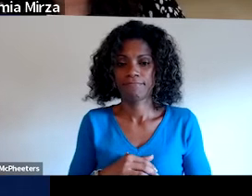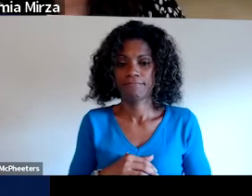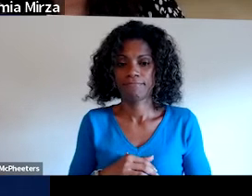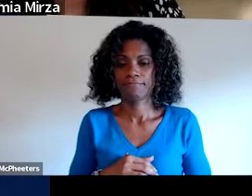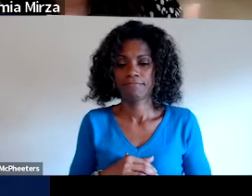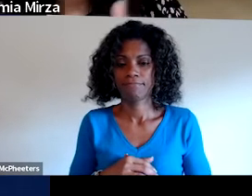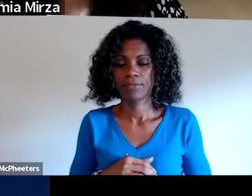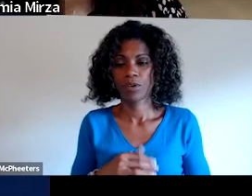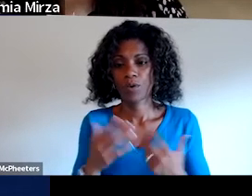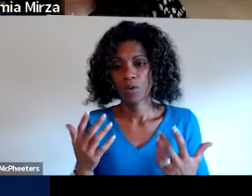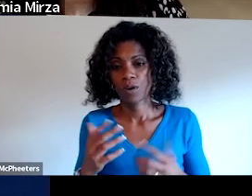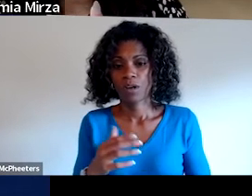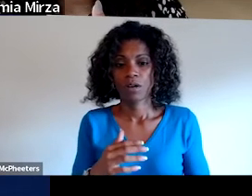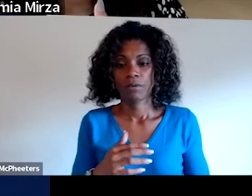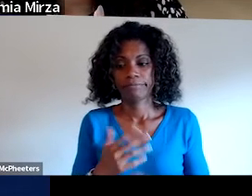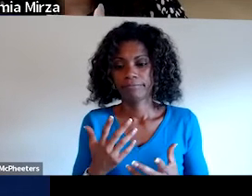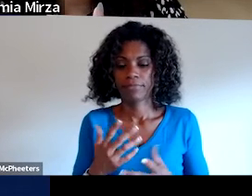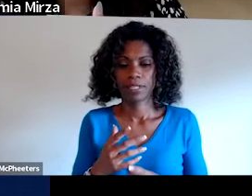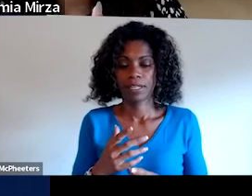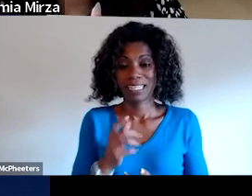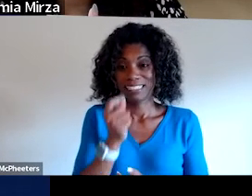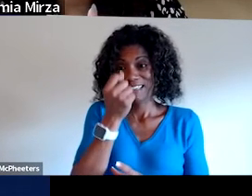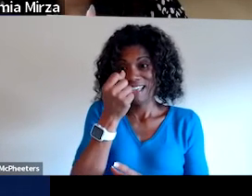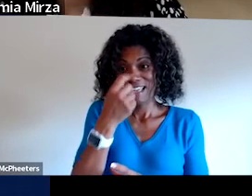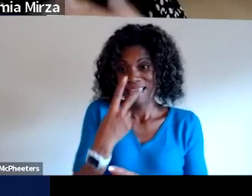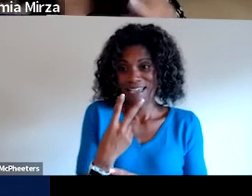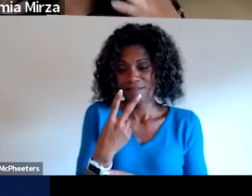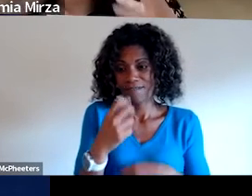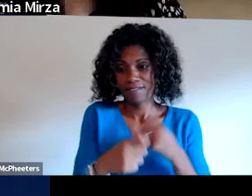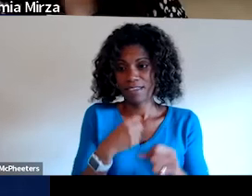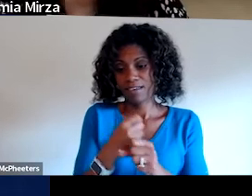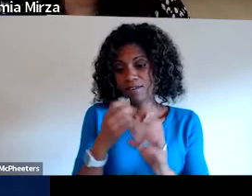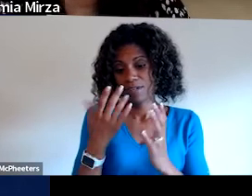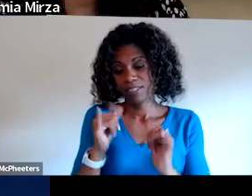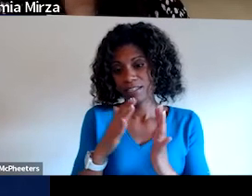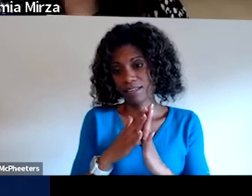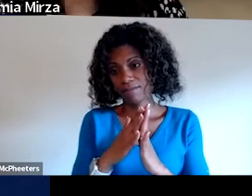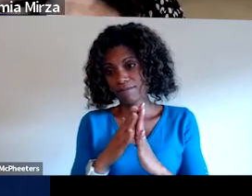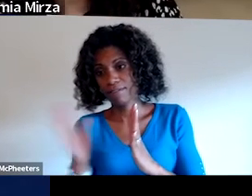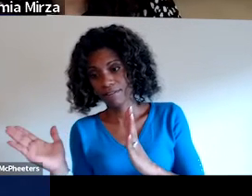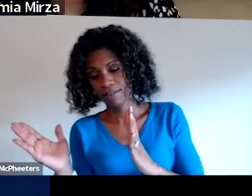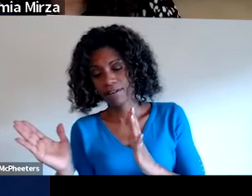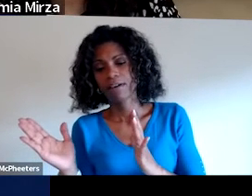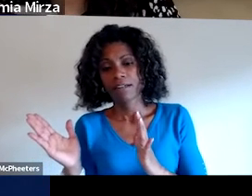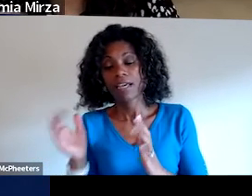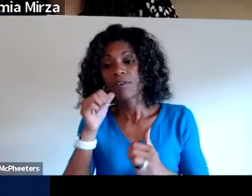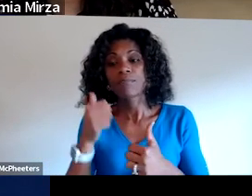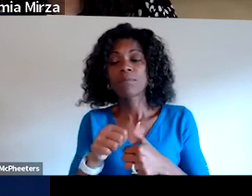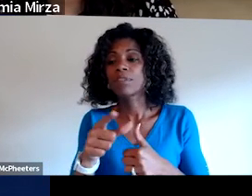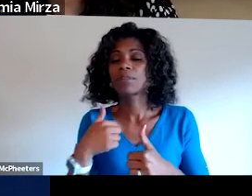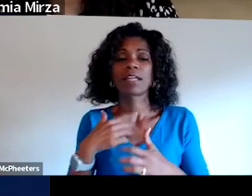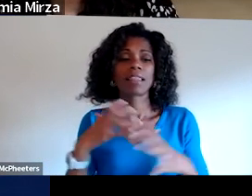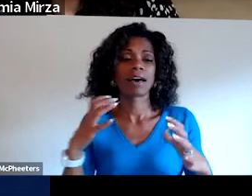not more. Really just showing that while there was a lot of conversation, there were a lot of statements and a